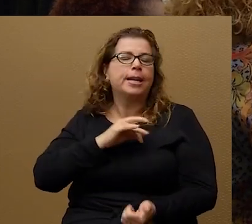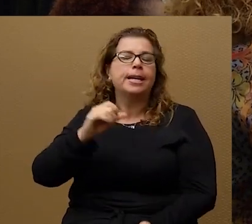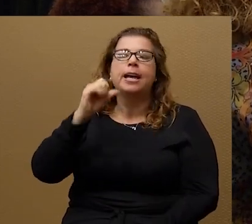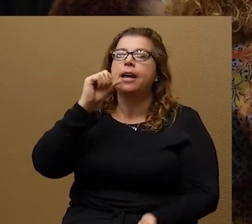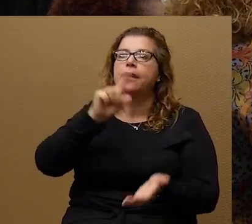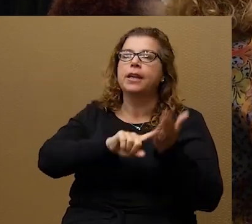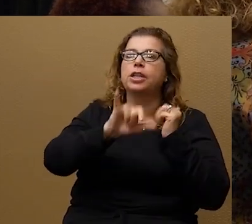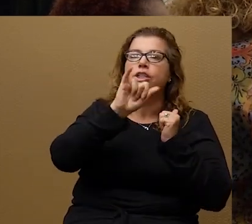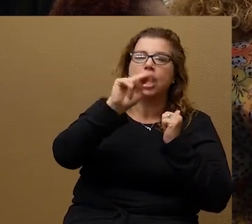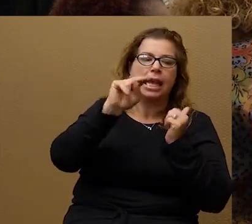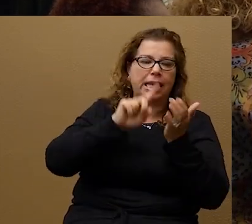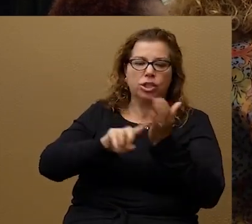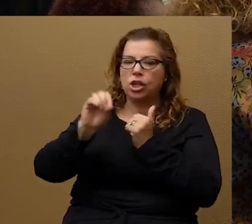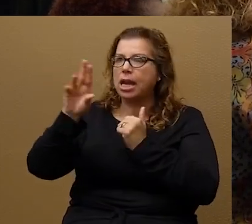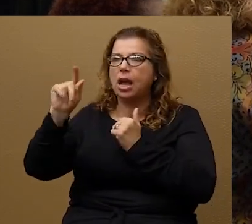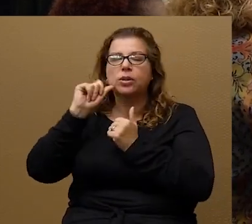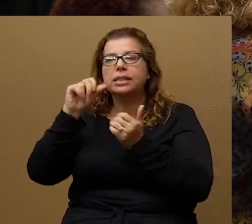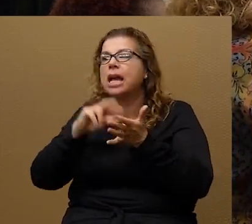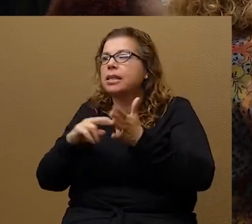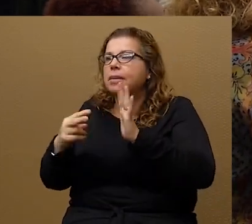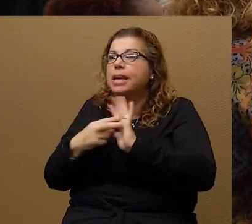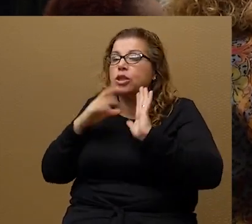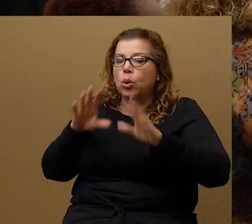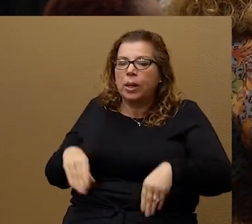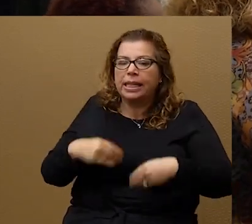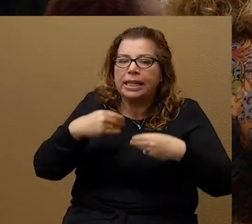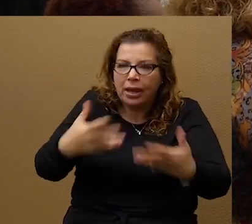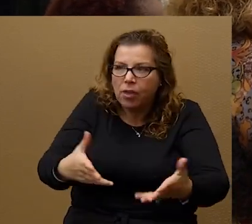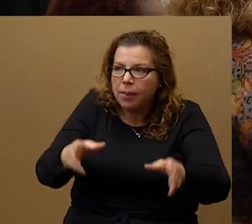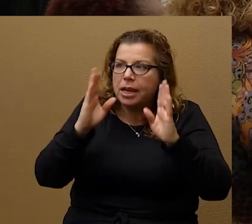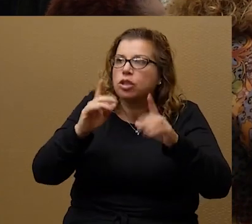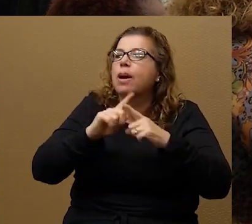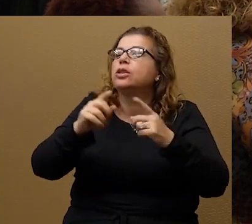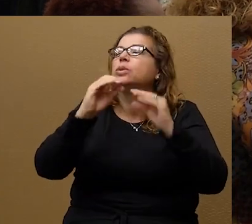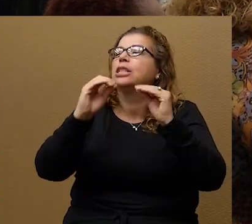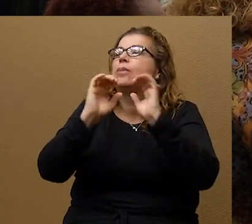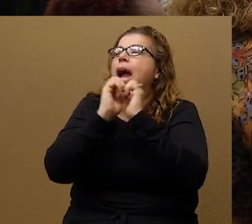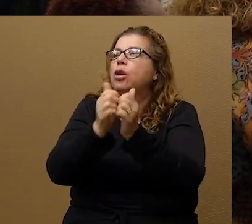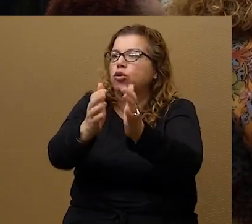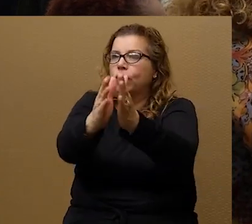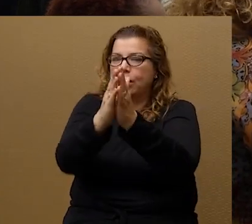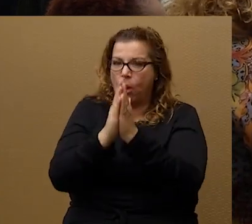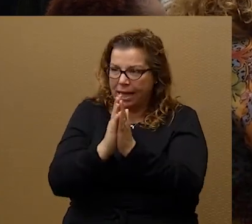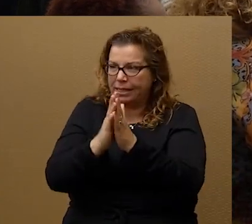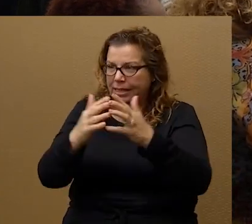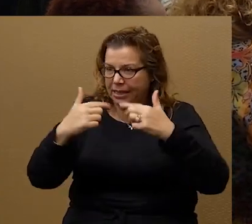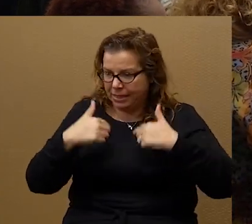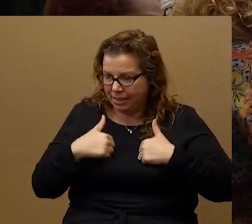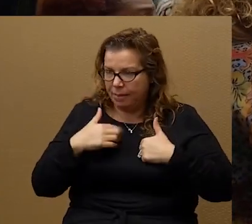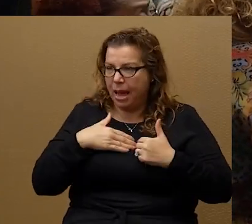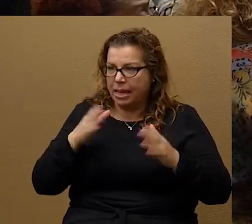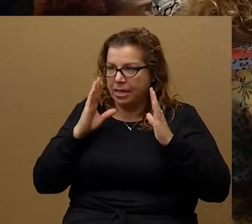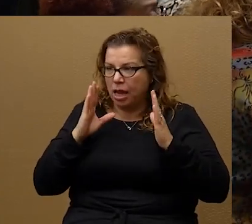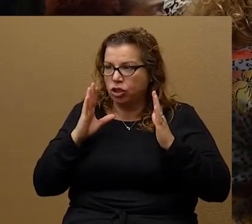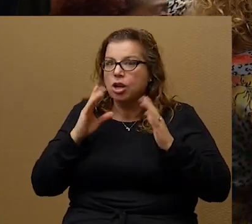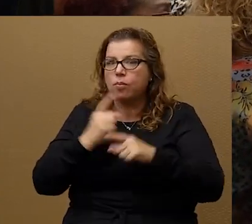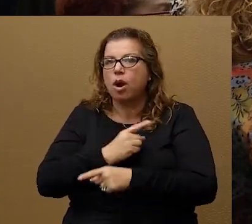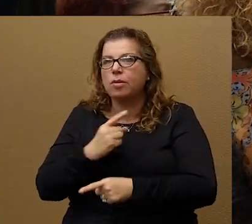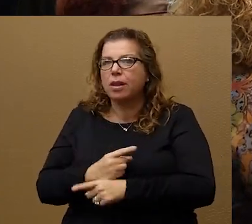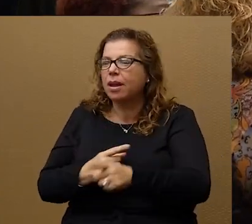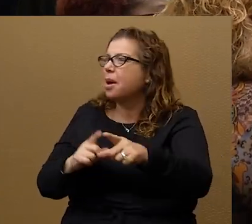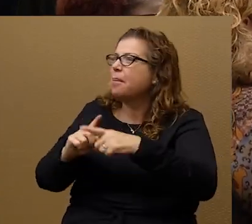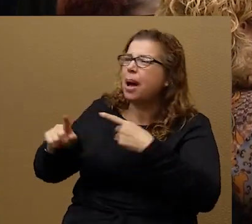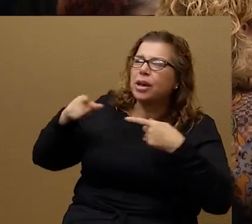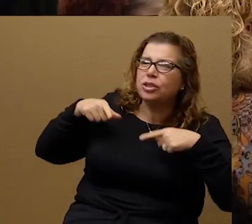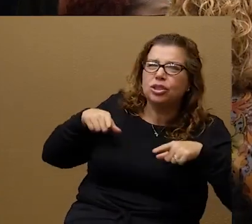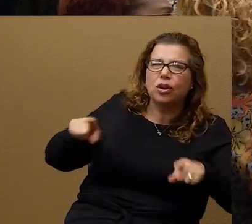to give them the attention, but to teach them how to request attention appropriately. But during the check-in, check-out, they're not